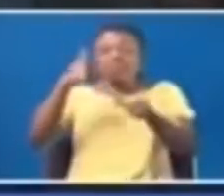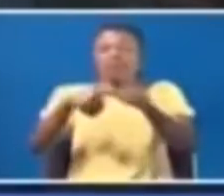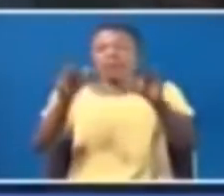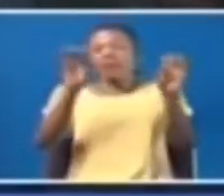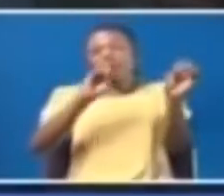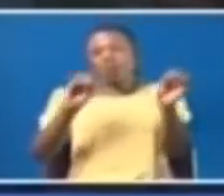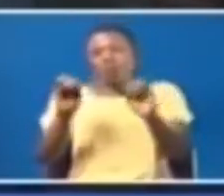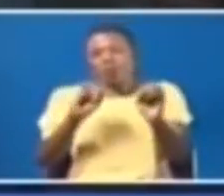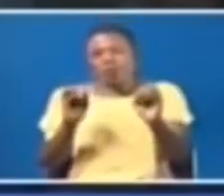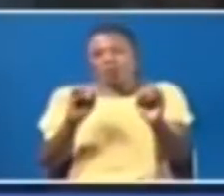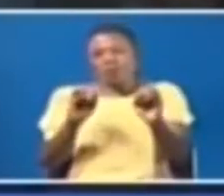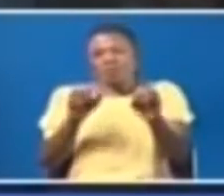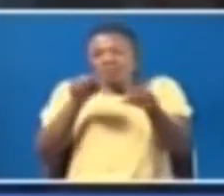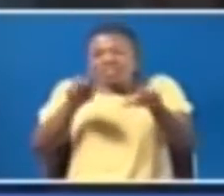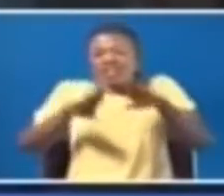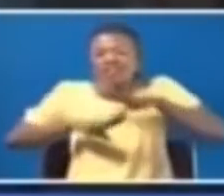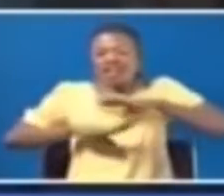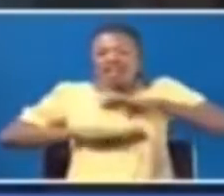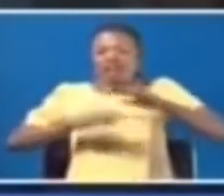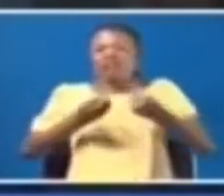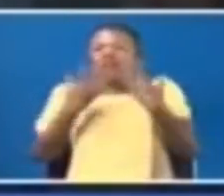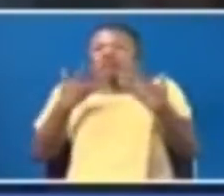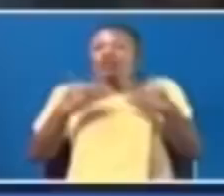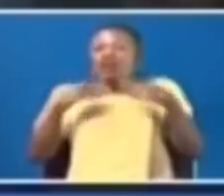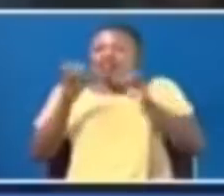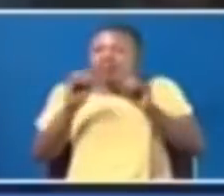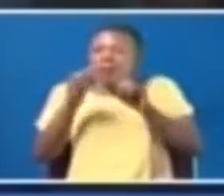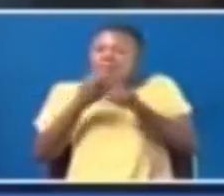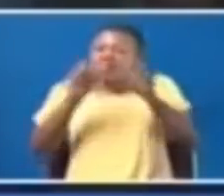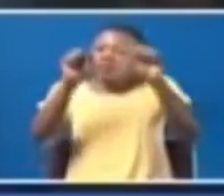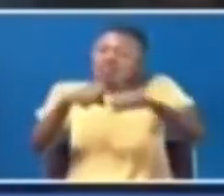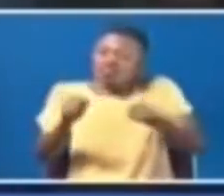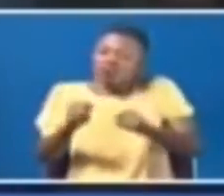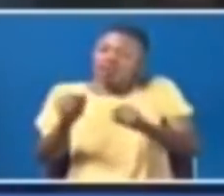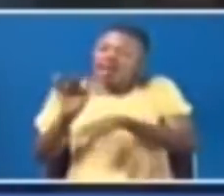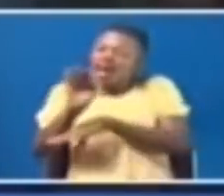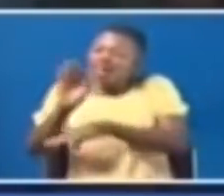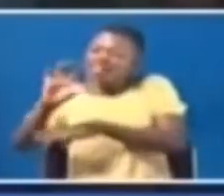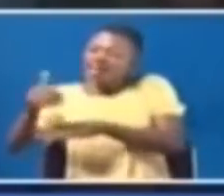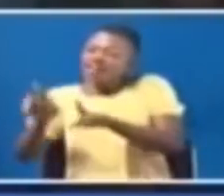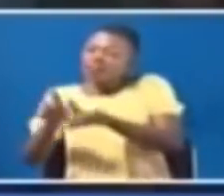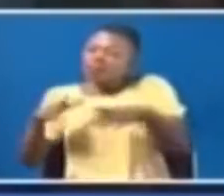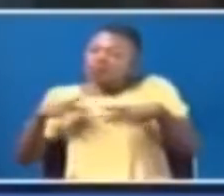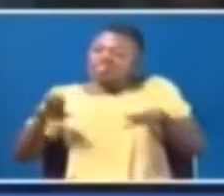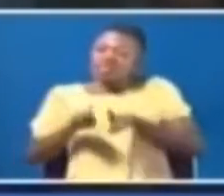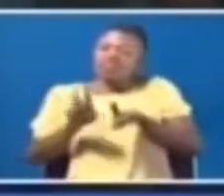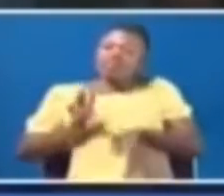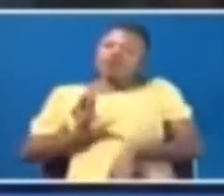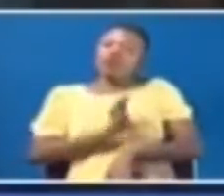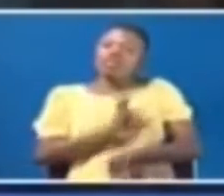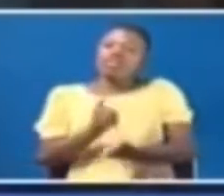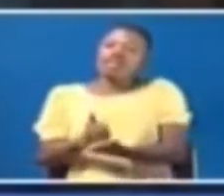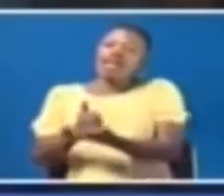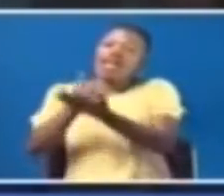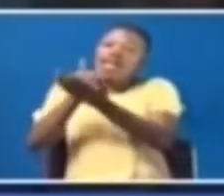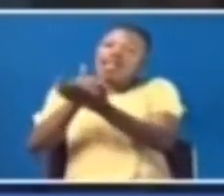not, he does not have enough information now, he can still request his colleagues who are in the same committee to help him to